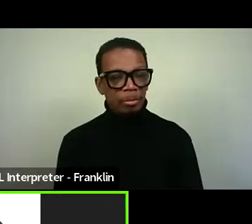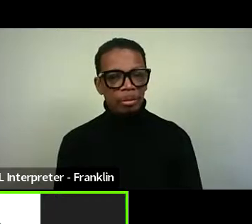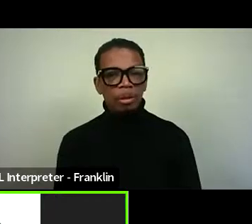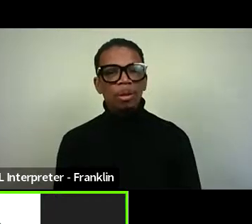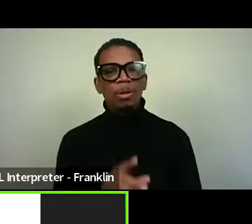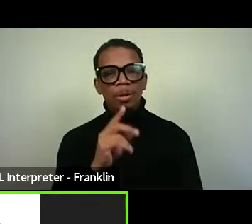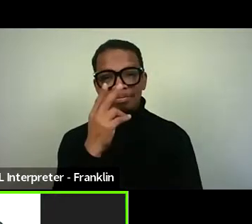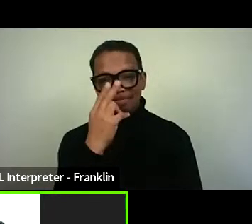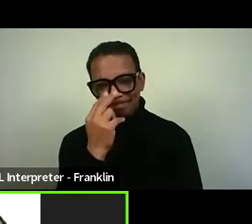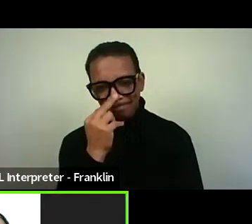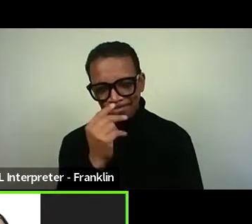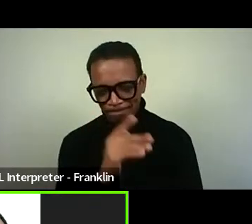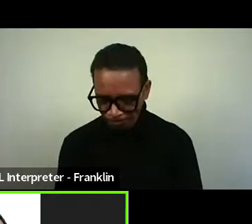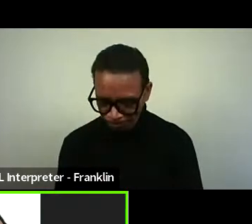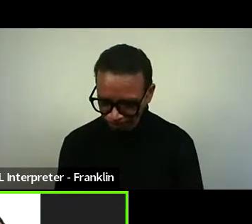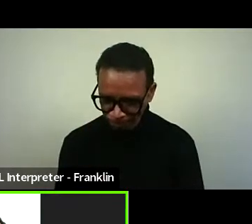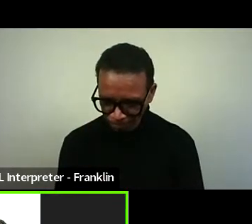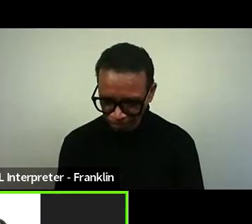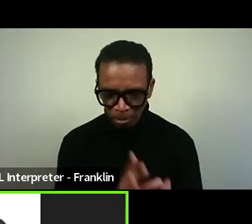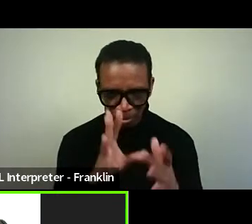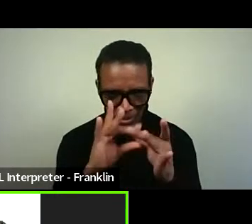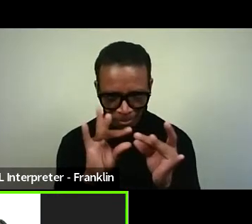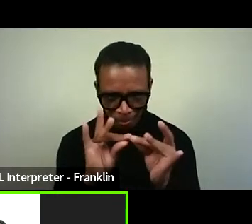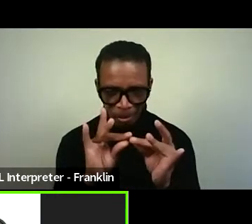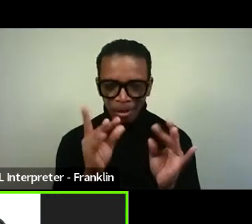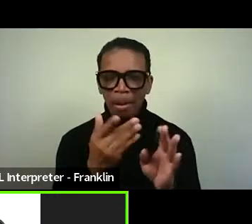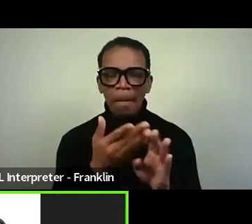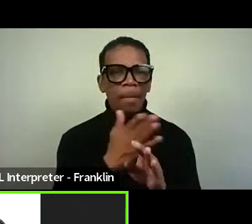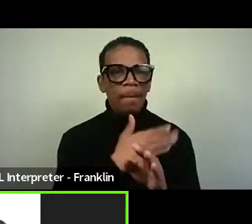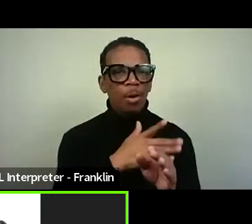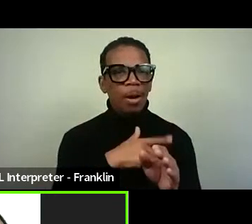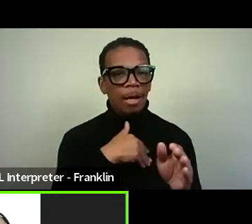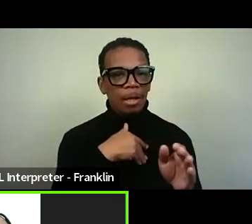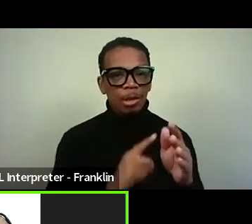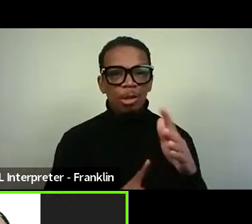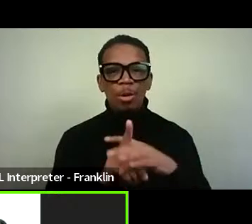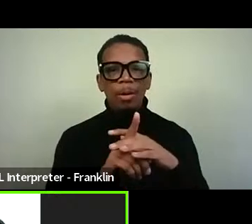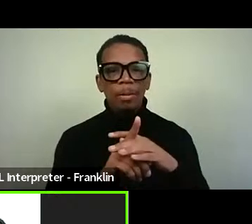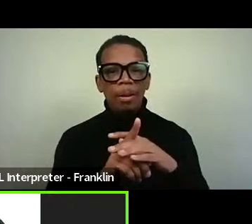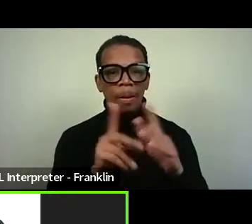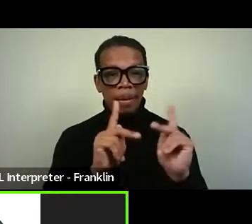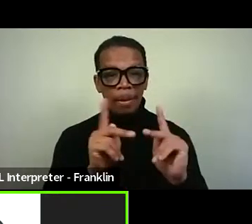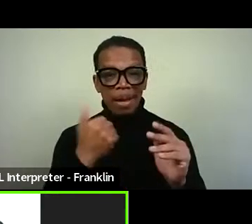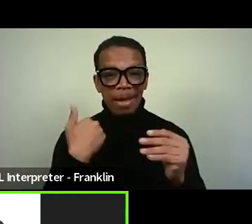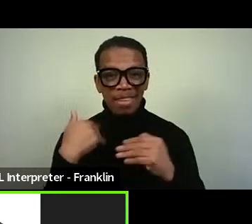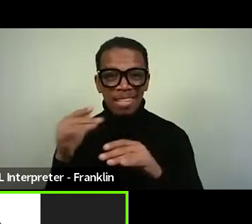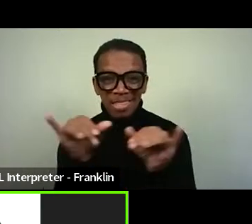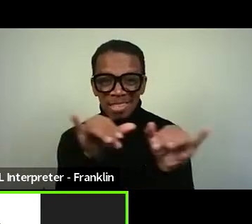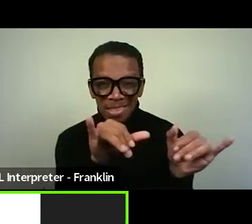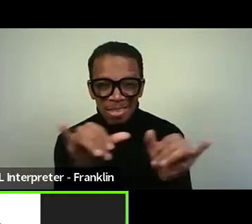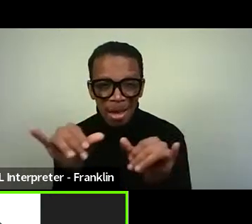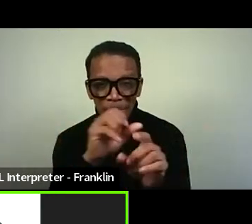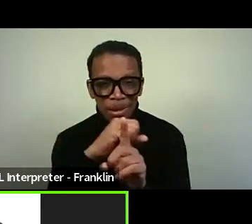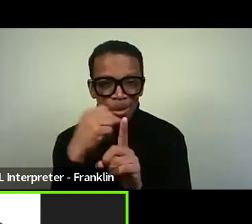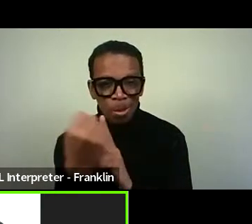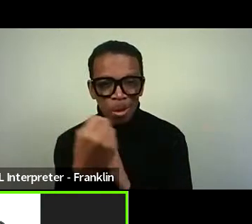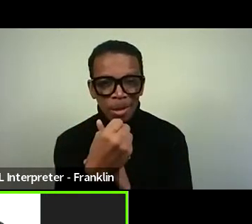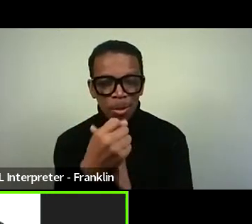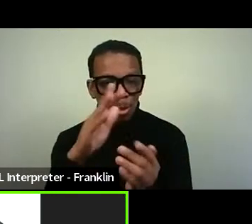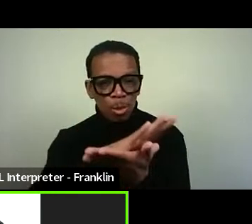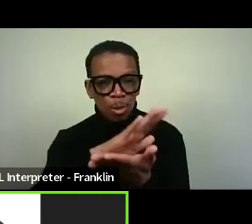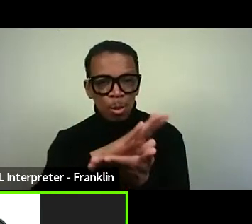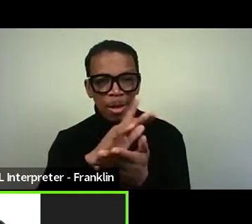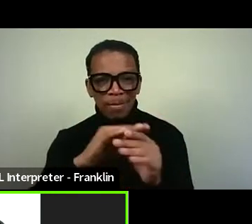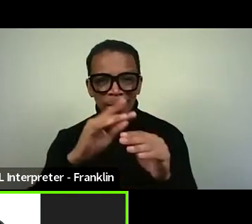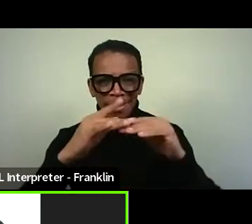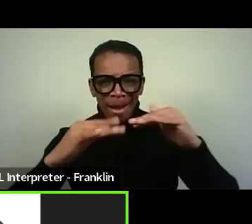Ironically, the year before I came in, a lot of different people had the same situation. With the school having such a